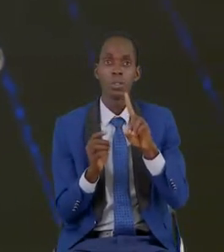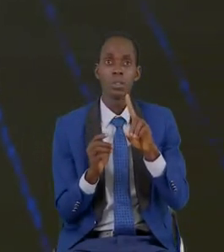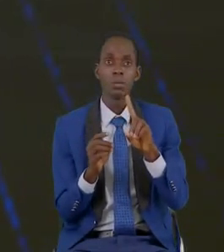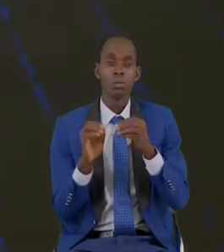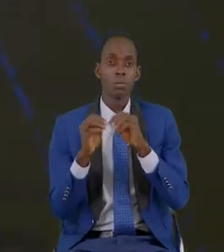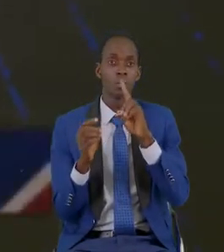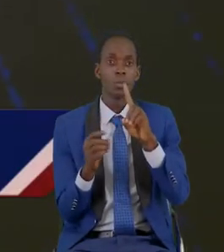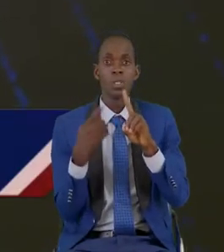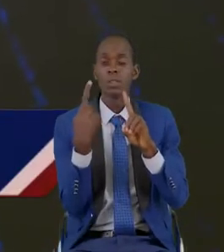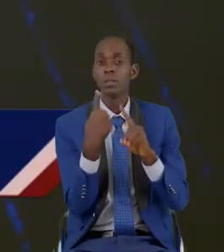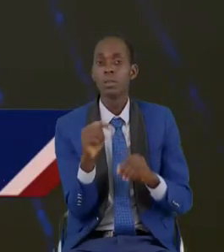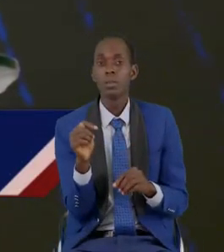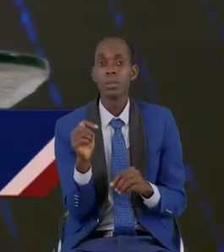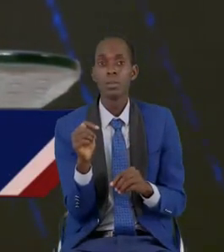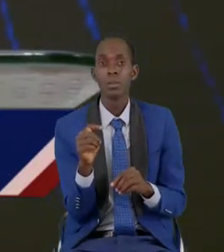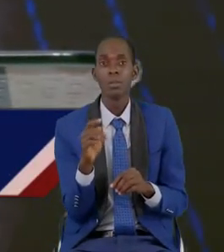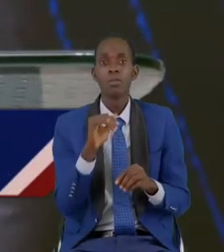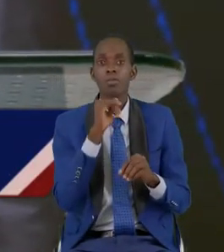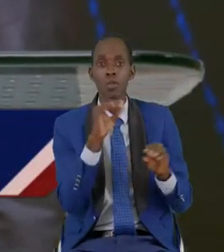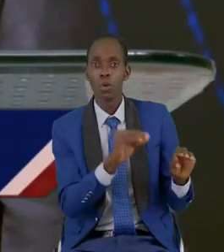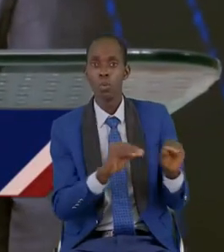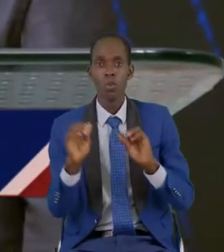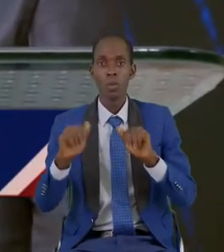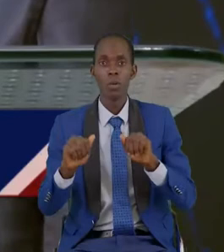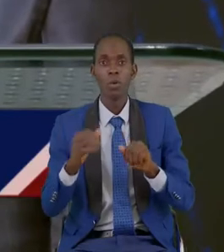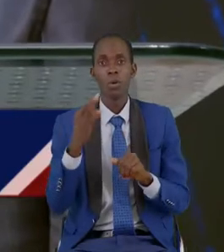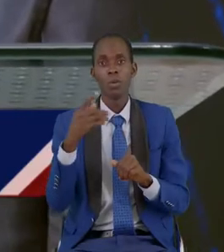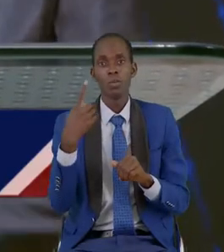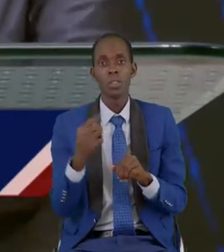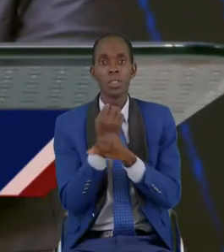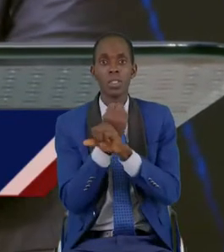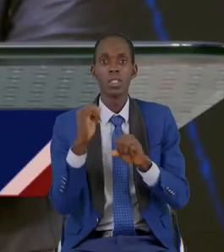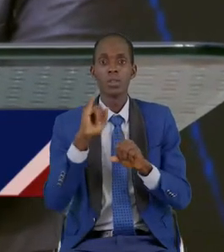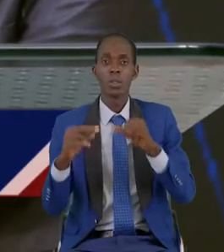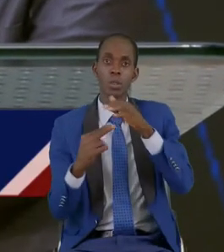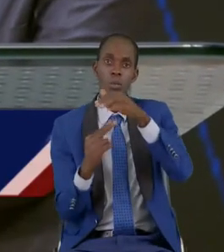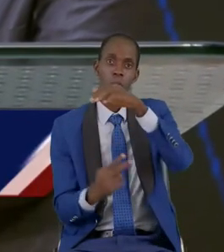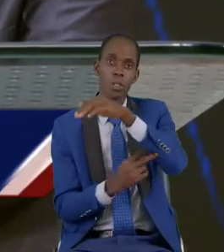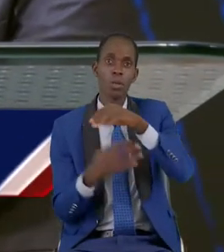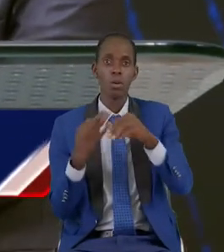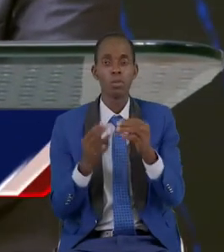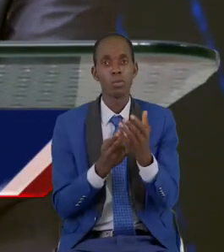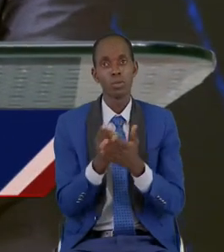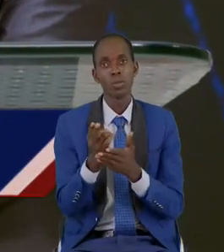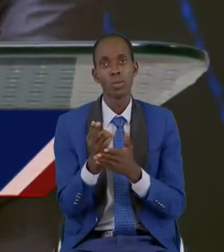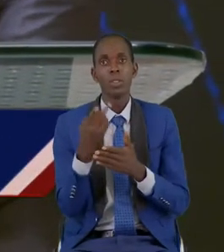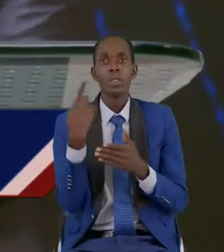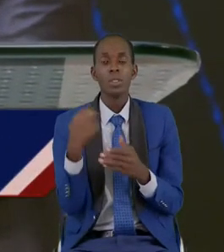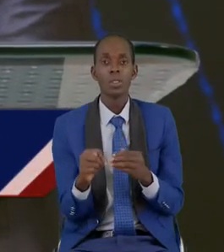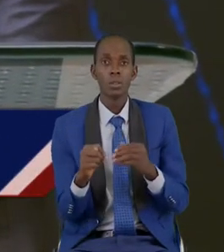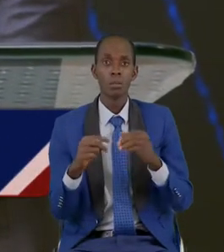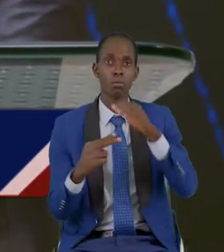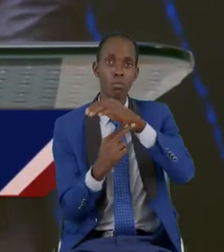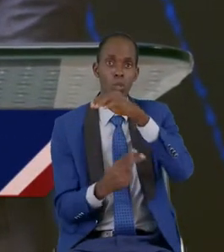immutability of the saving pillar of truth. There's the pillar of truth. Apart from a